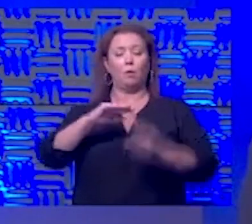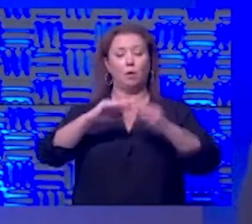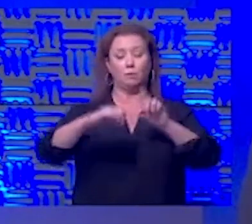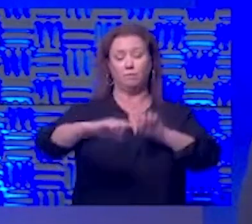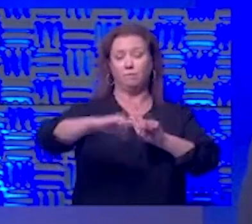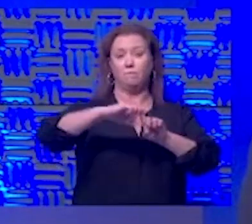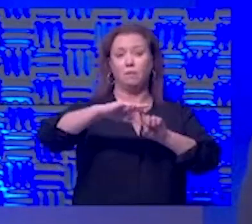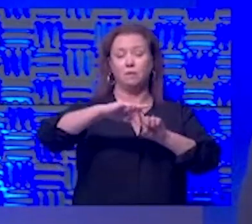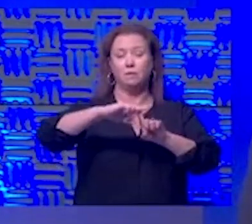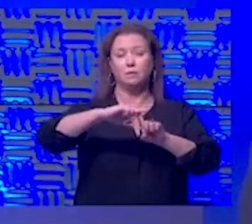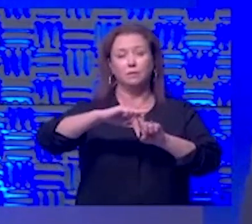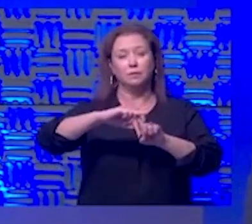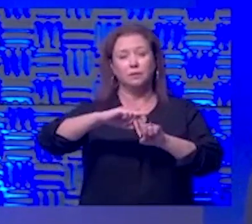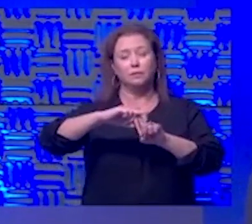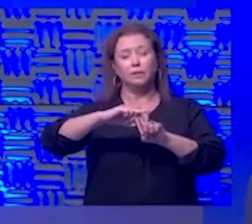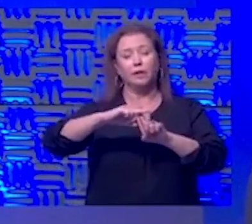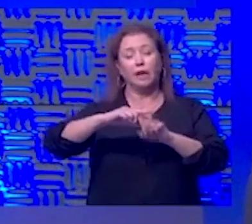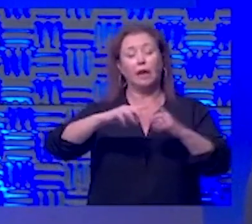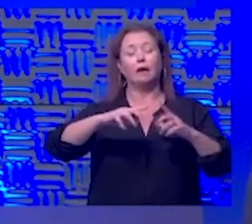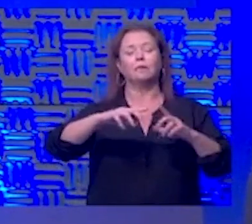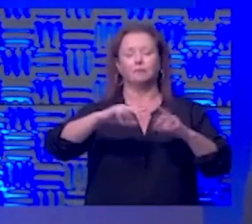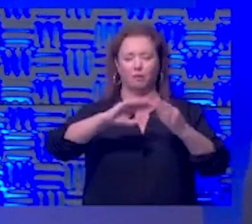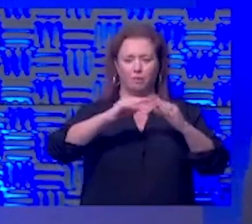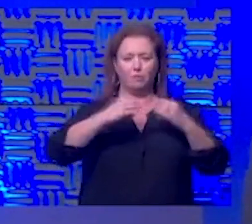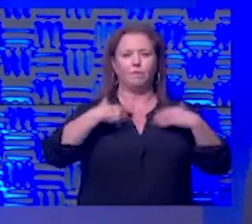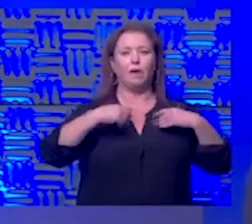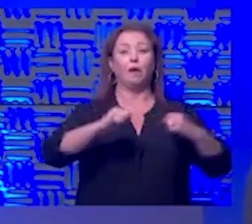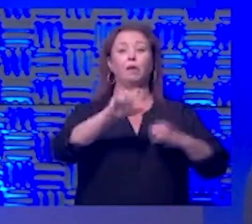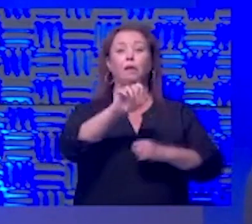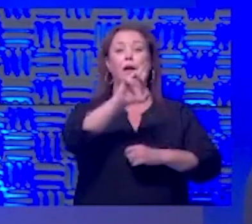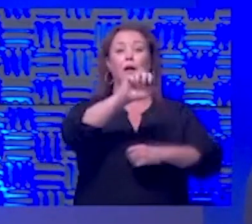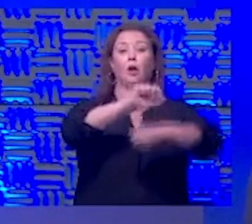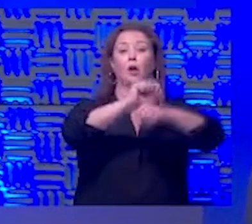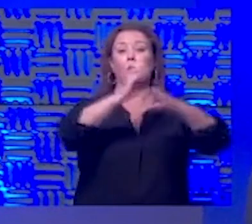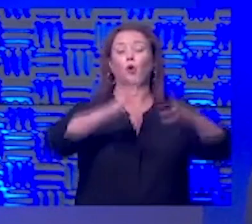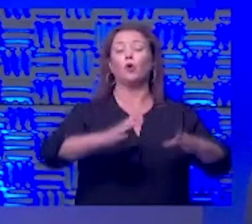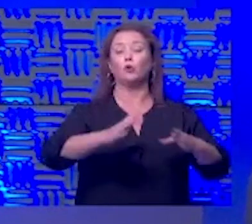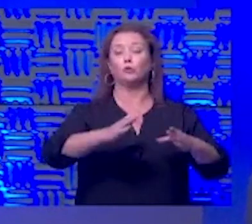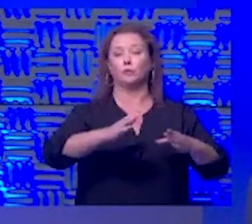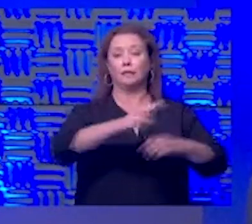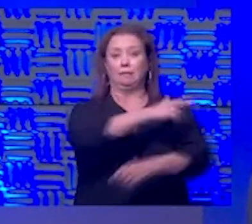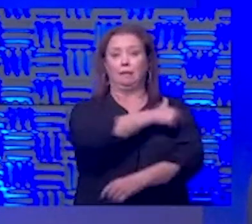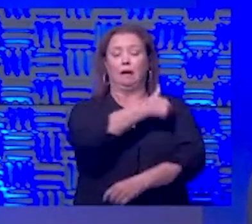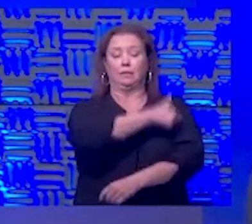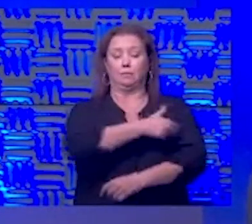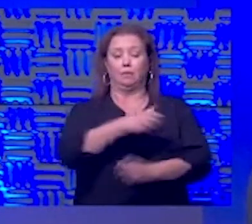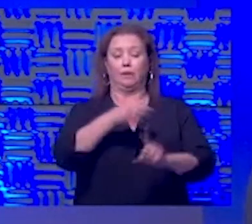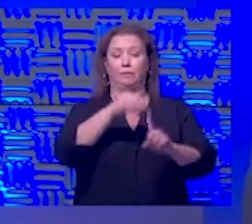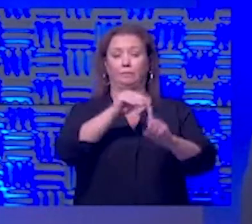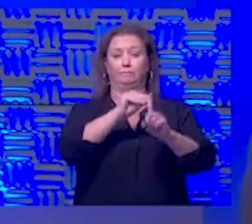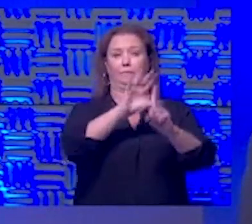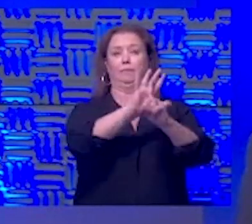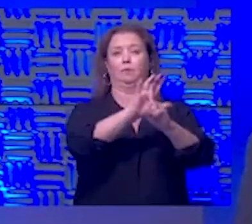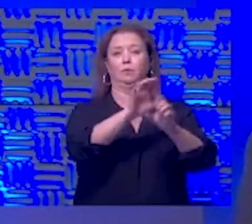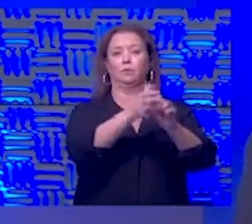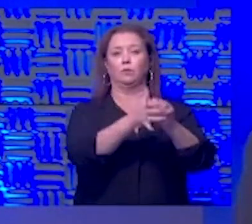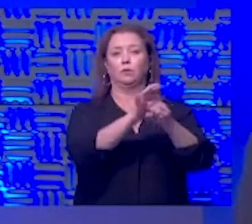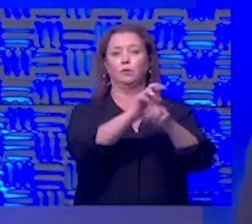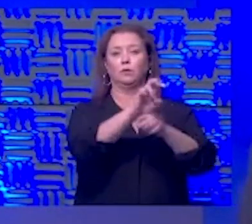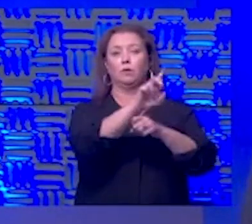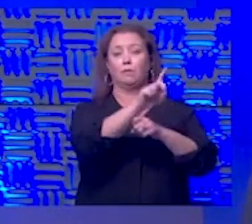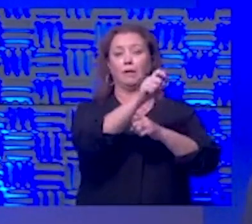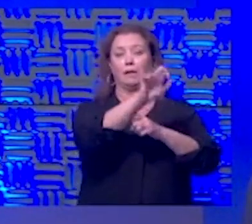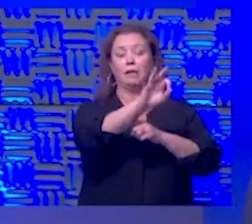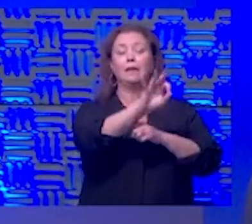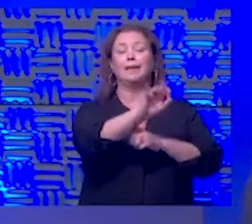or our rate of healthcare workers at the health system who have had COVID-19 is the same or